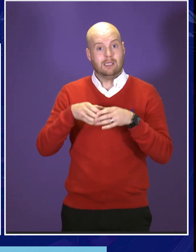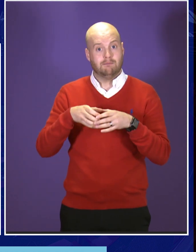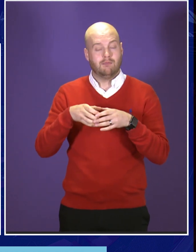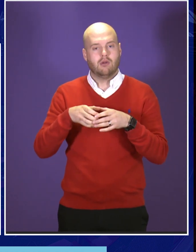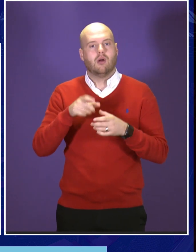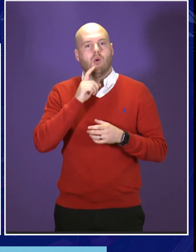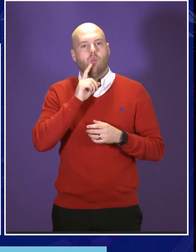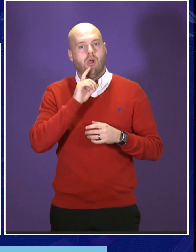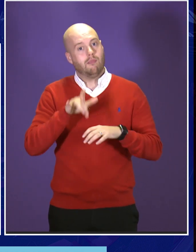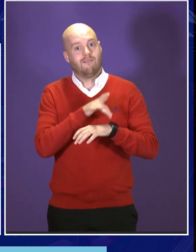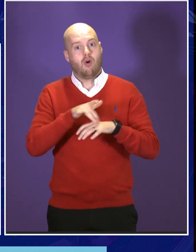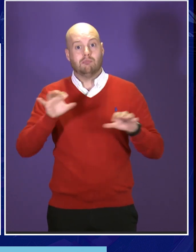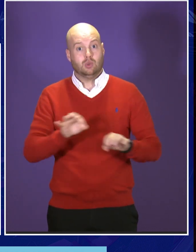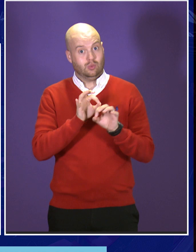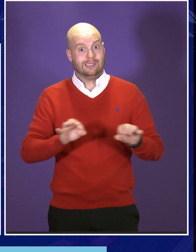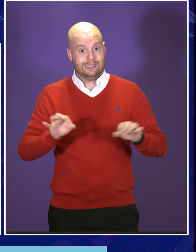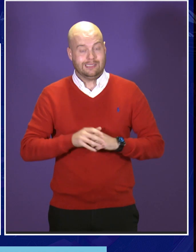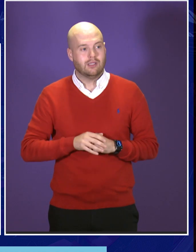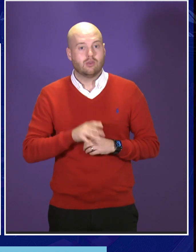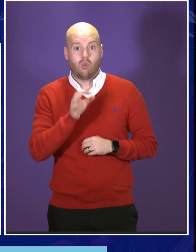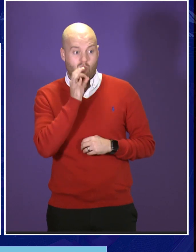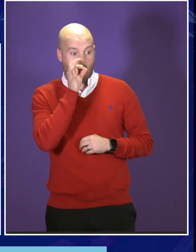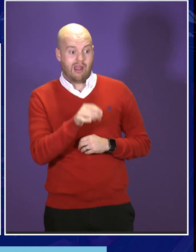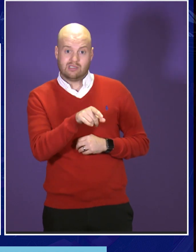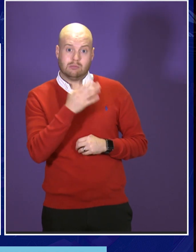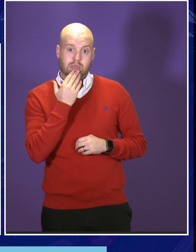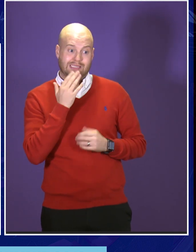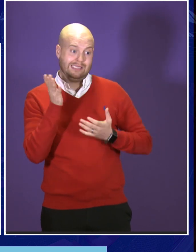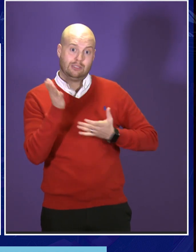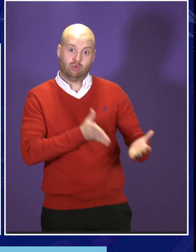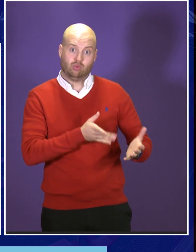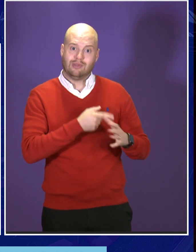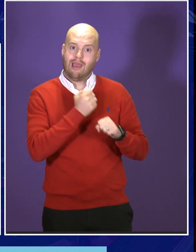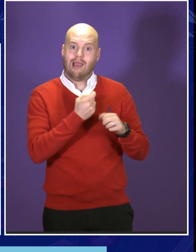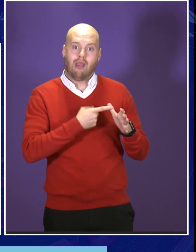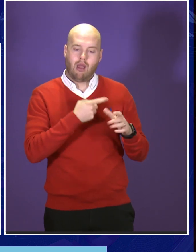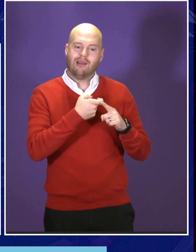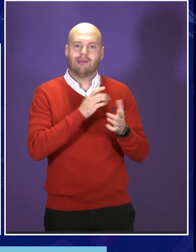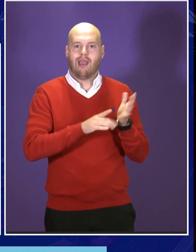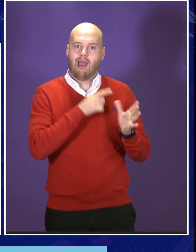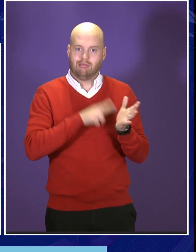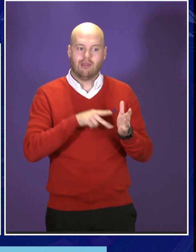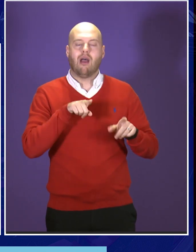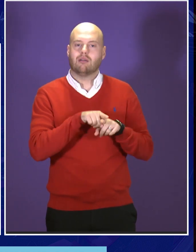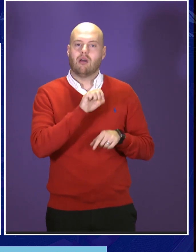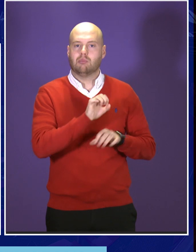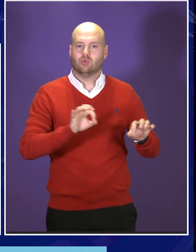who will perform a music piece. And if I could ask Ferouz to introduce the Aga Khan Initiative and her musicians.